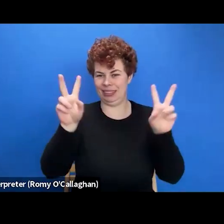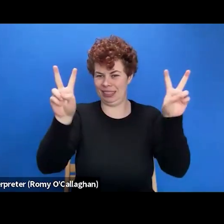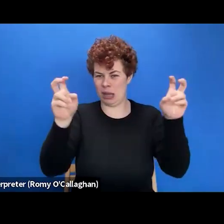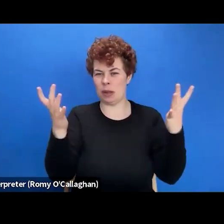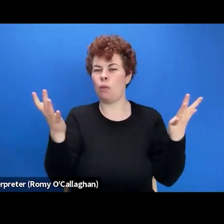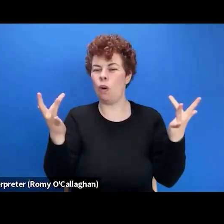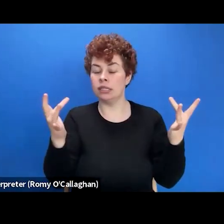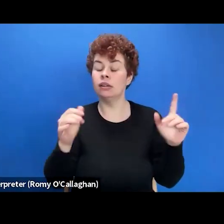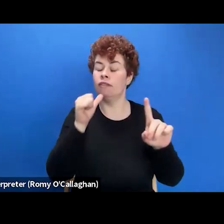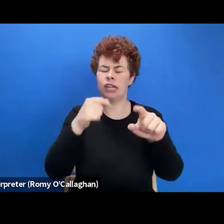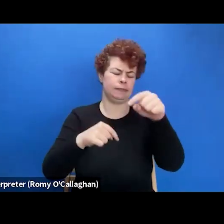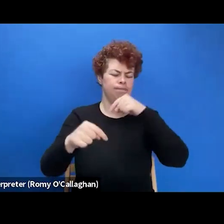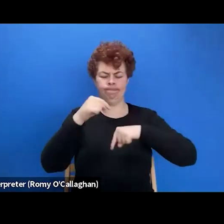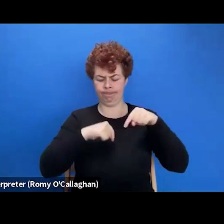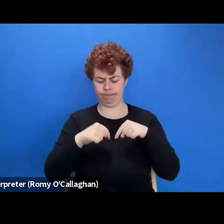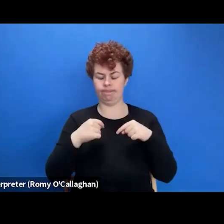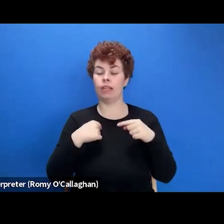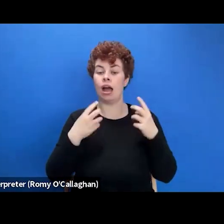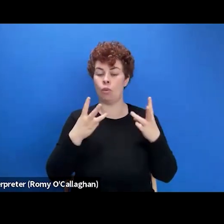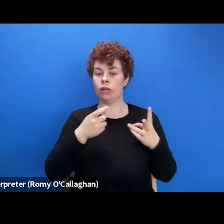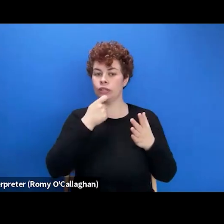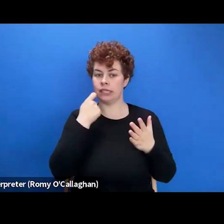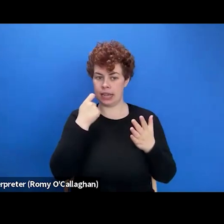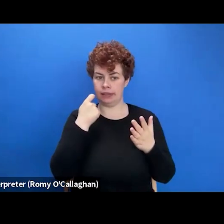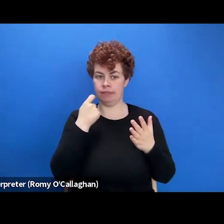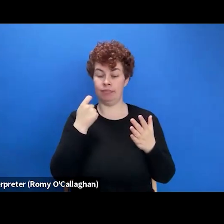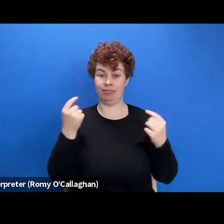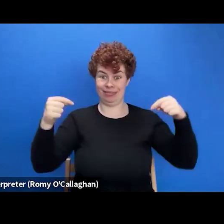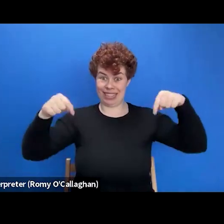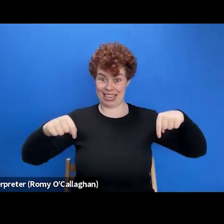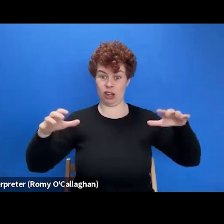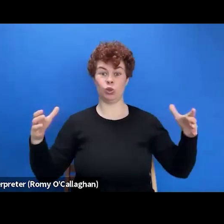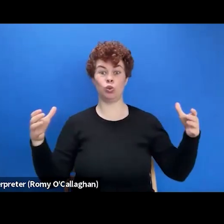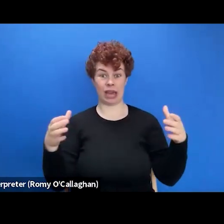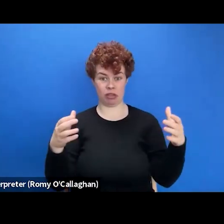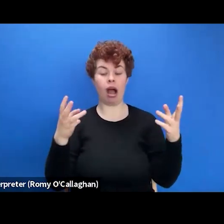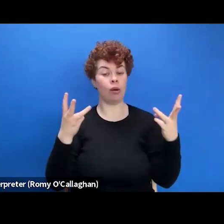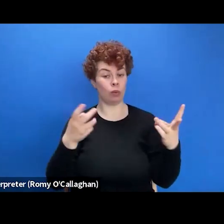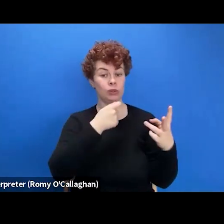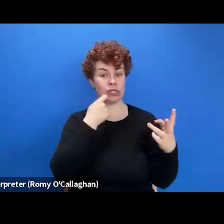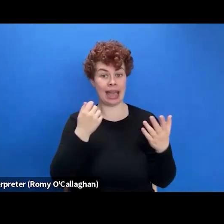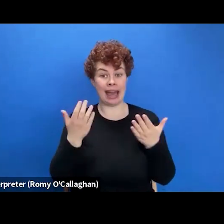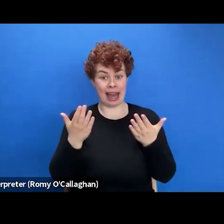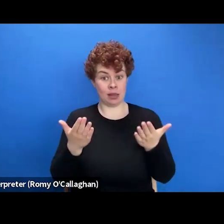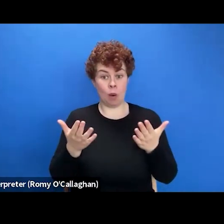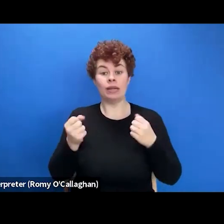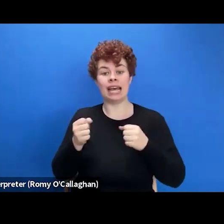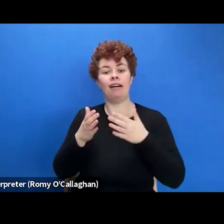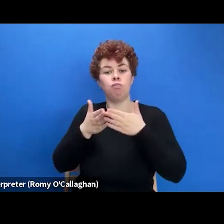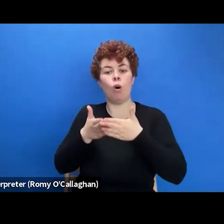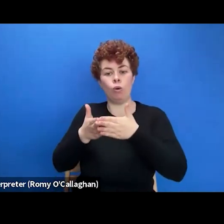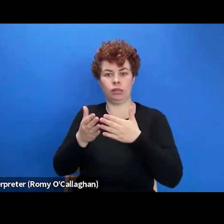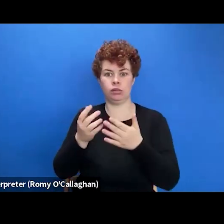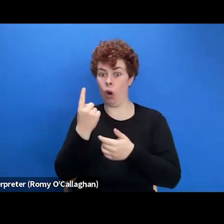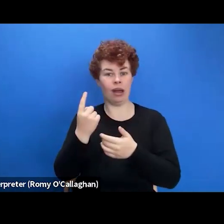just want to acknowledge that as we join here together, there is a flotilla making its way